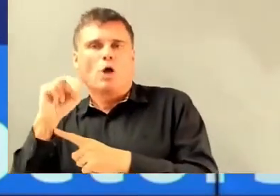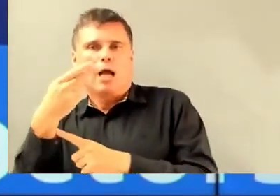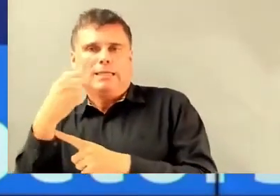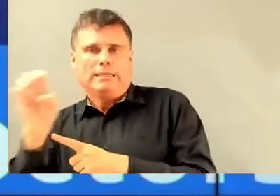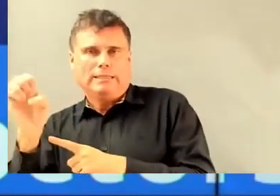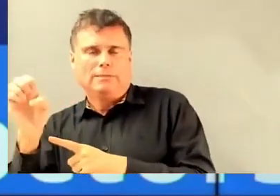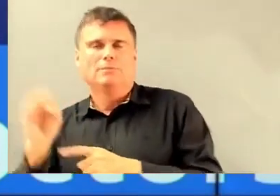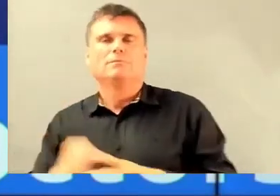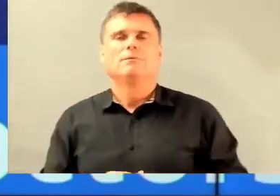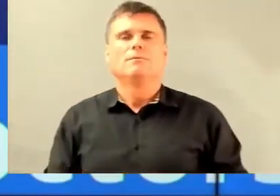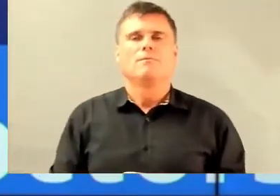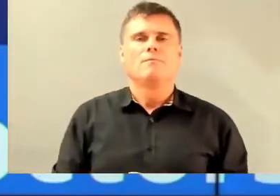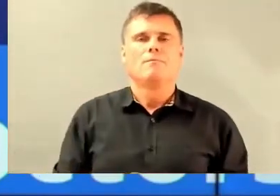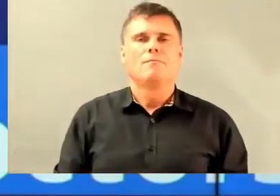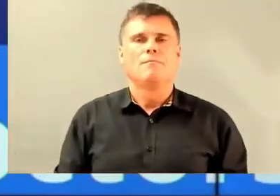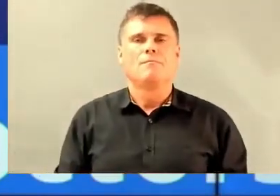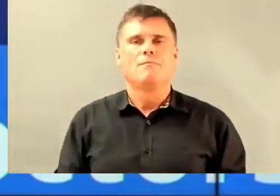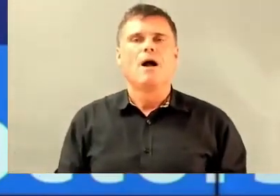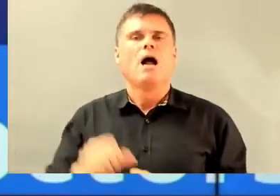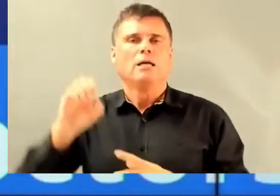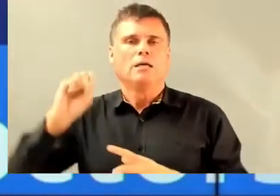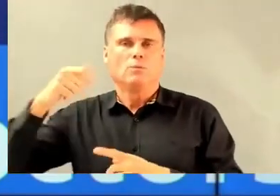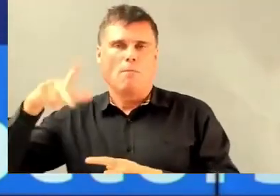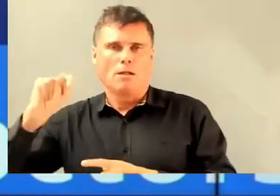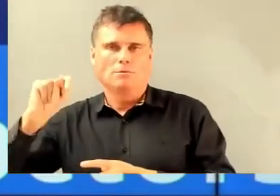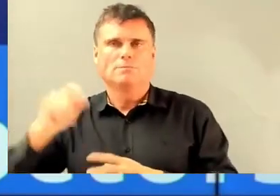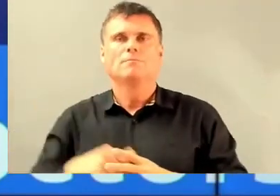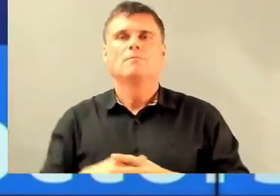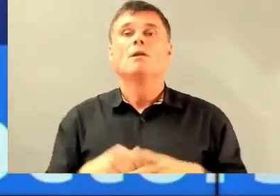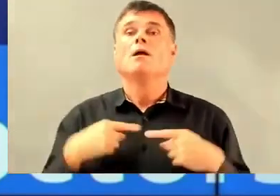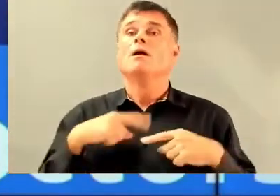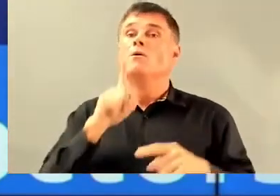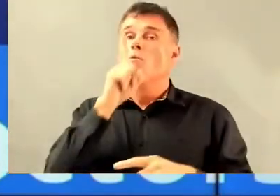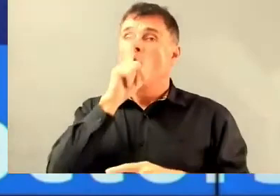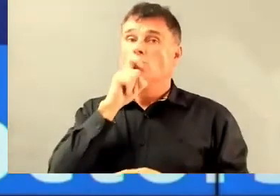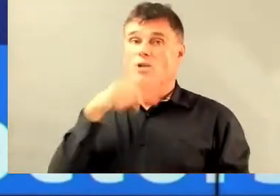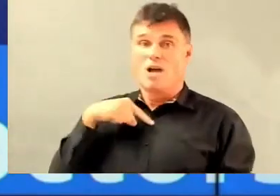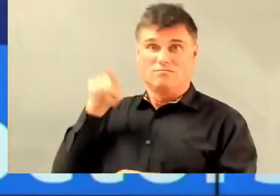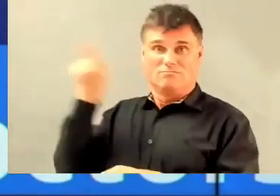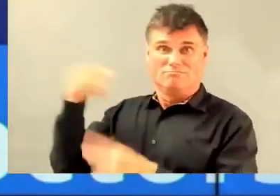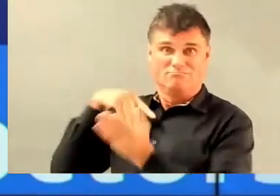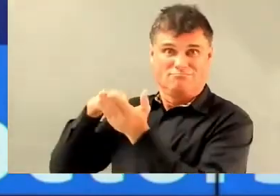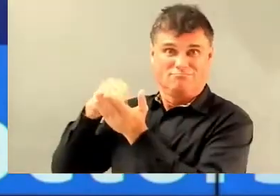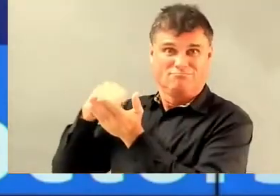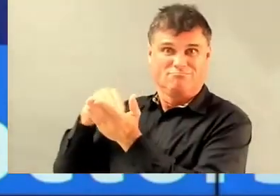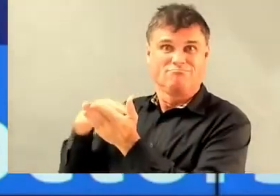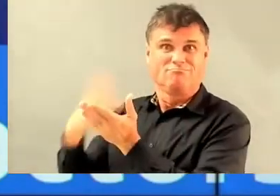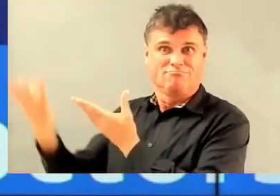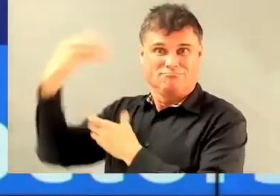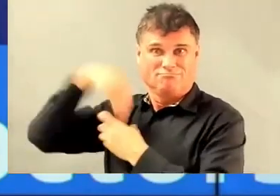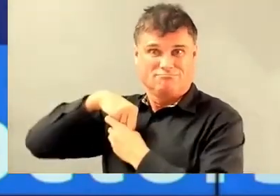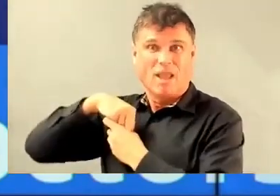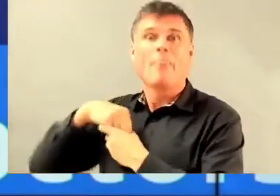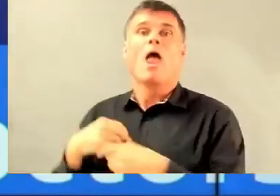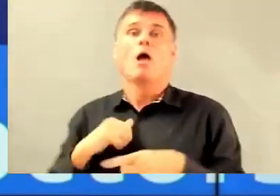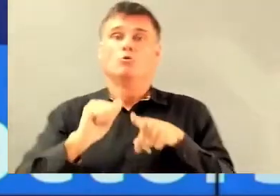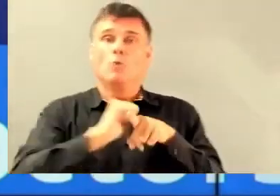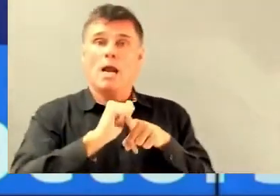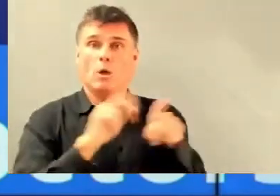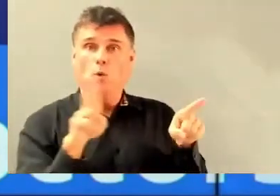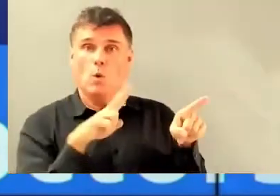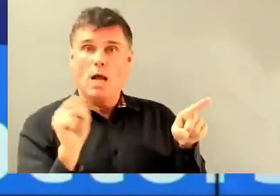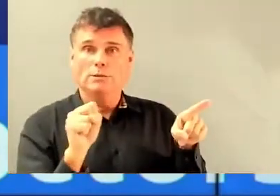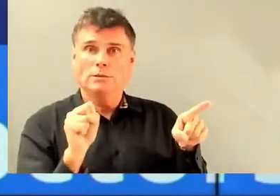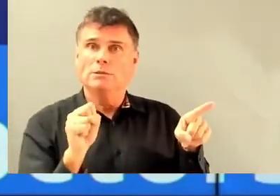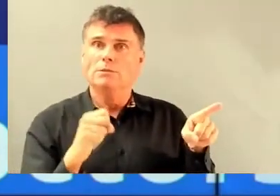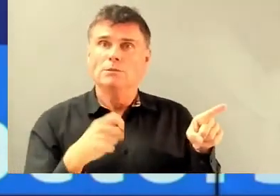did also further training in the United States in geriatrics. I was interested in living and working in British Columbia because